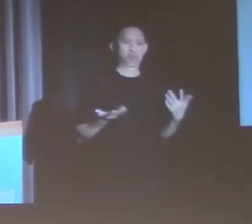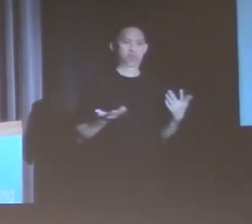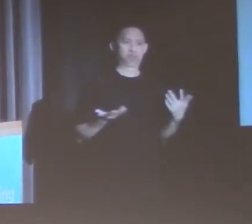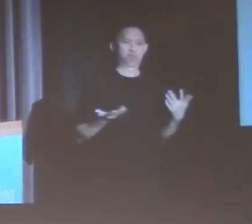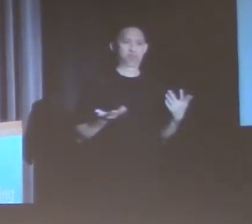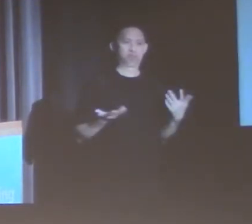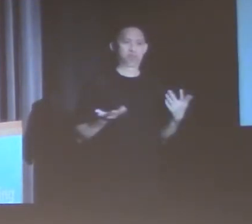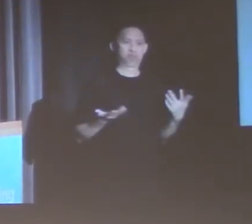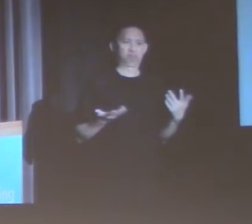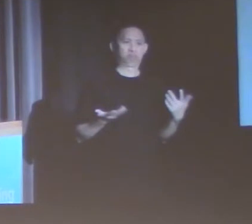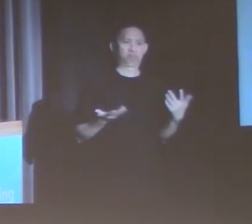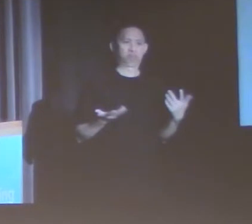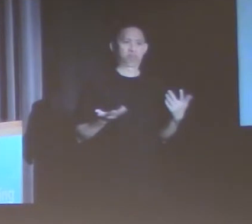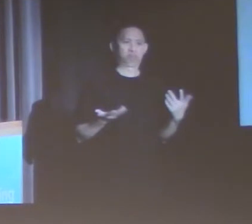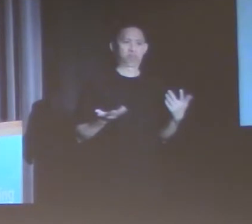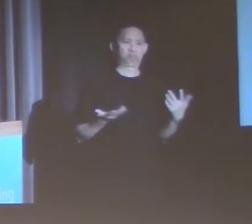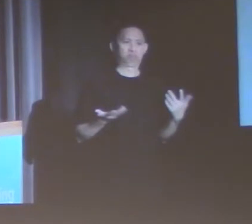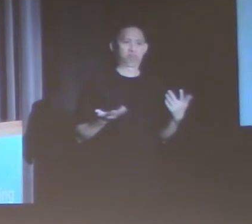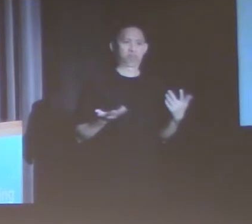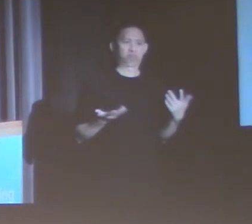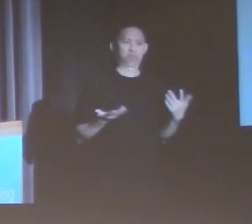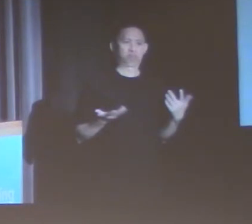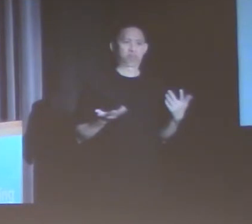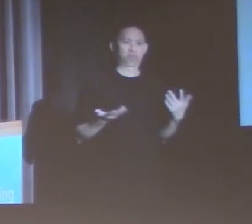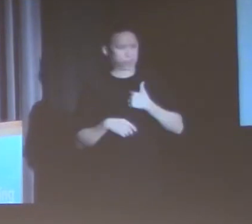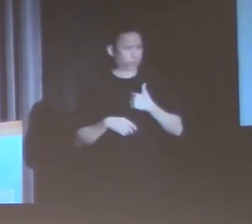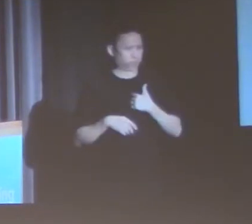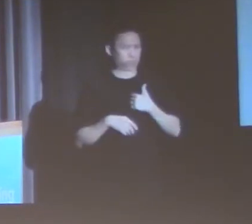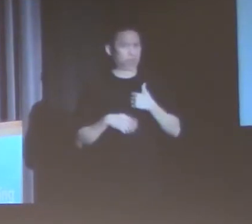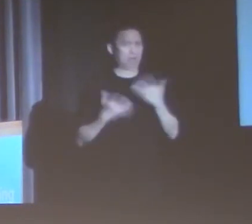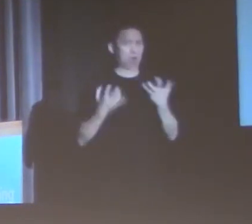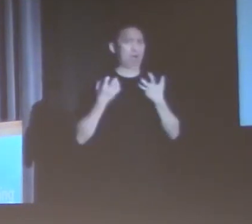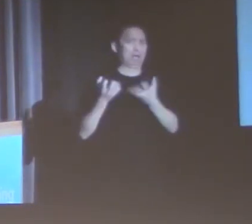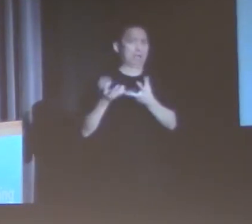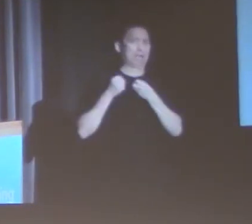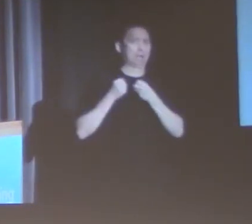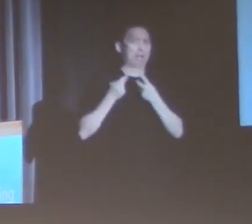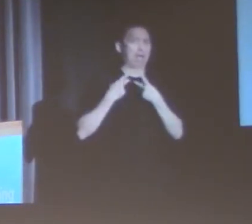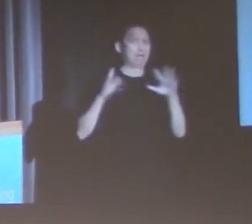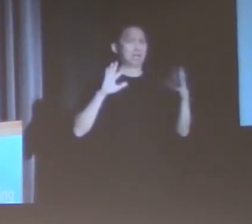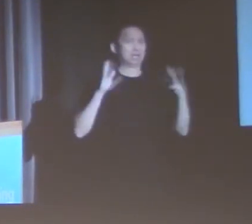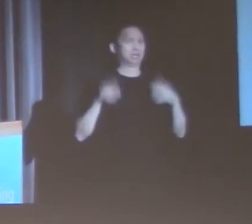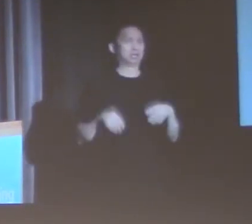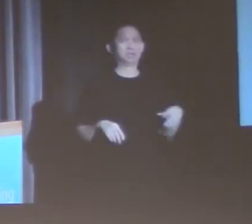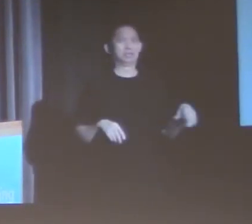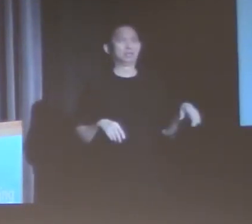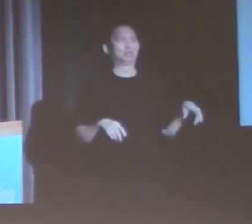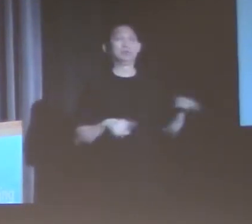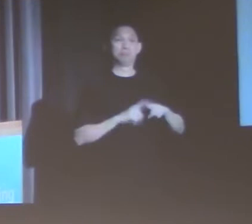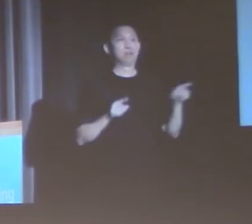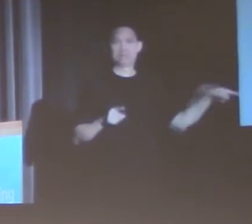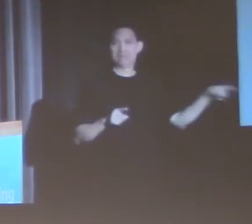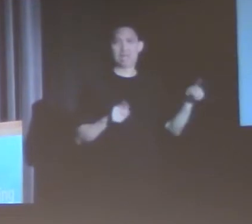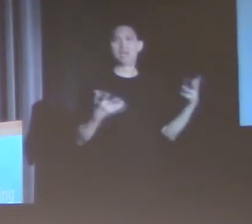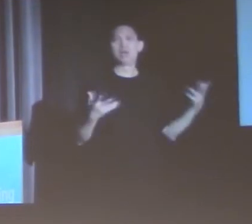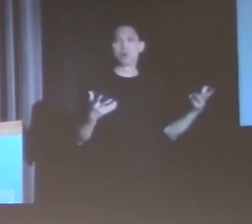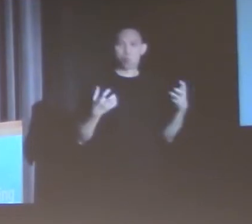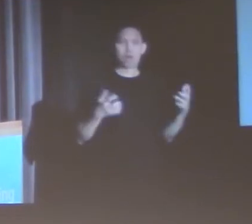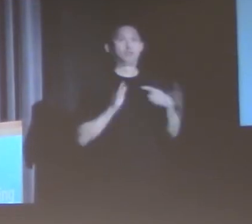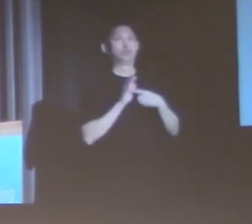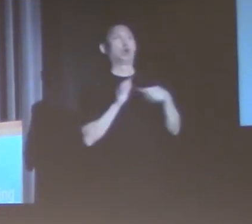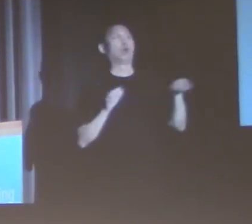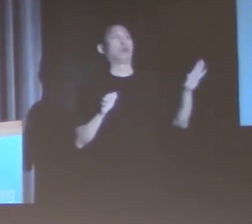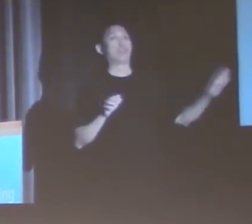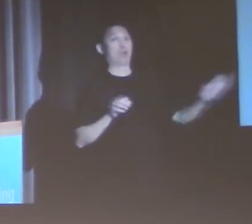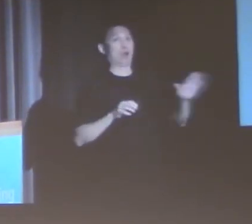regret what they did. So they want to show to the world that they regret. Sometimes they